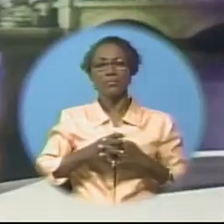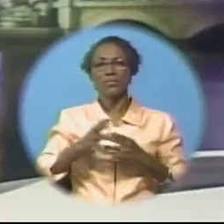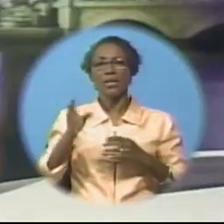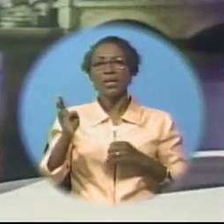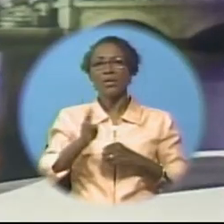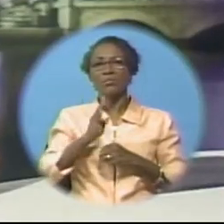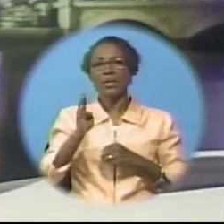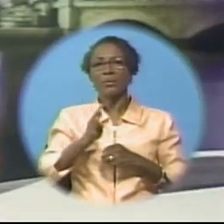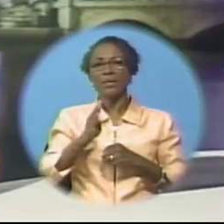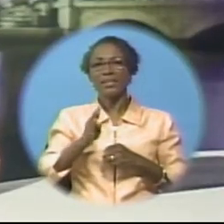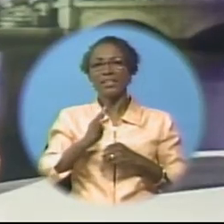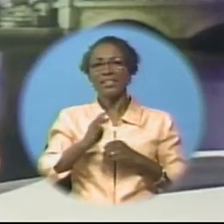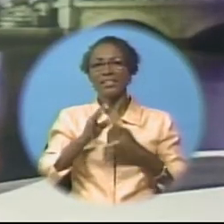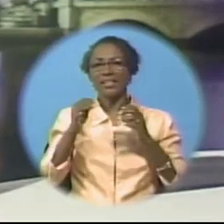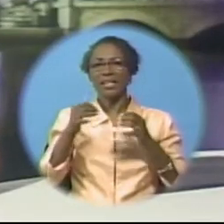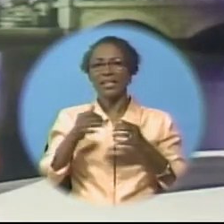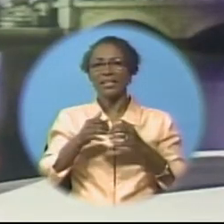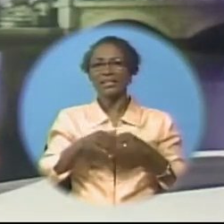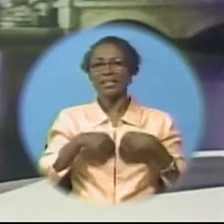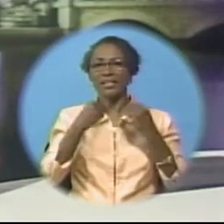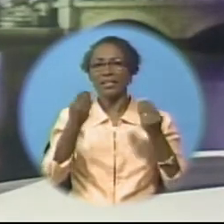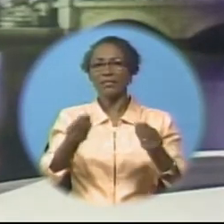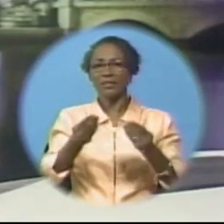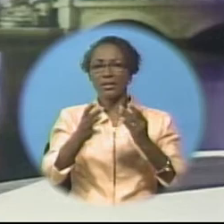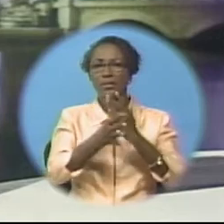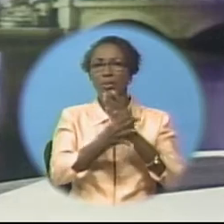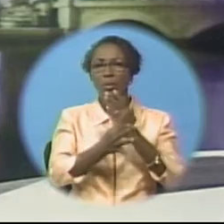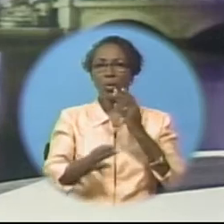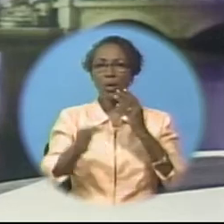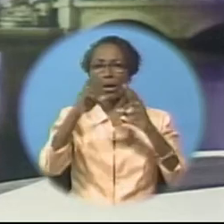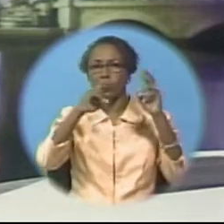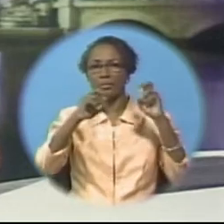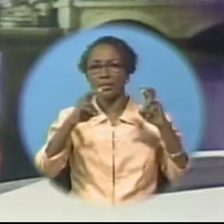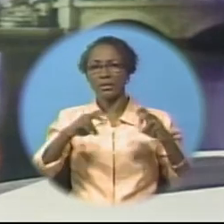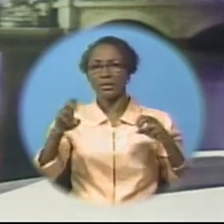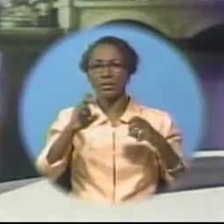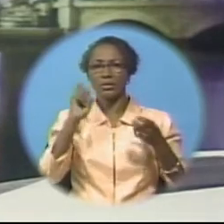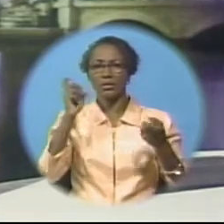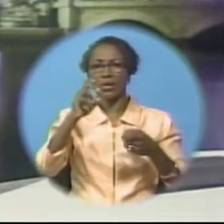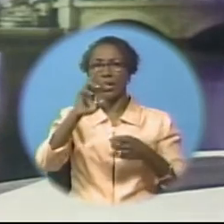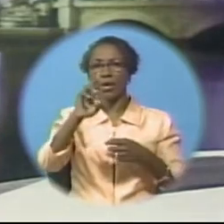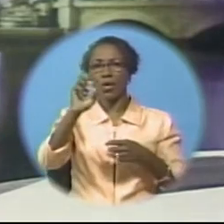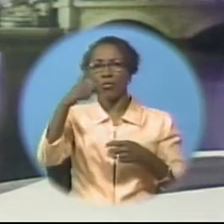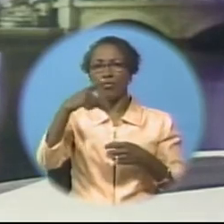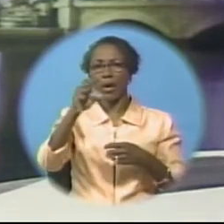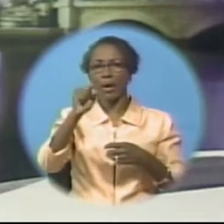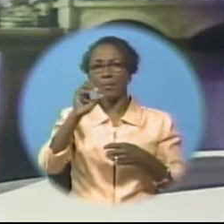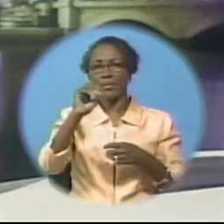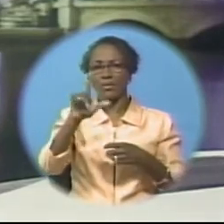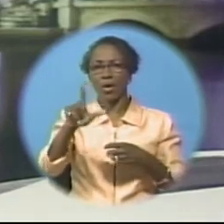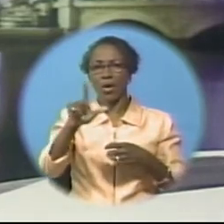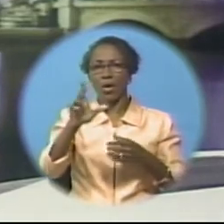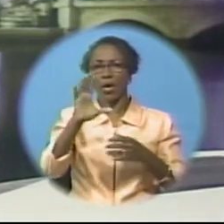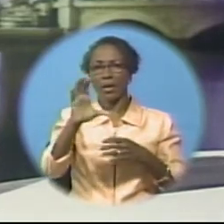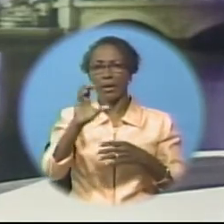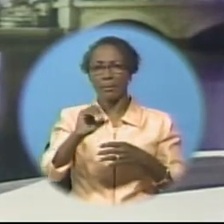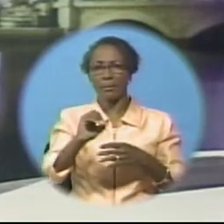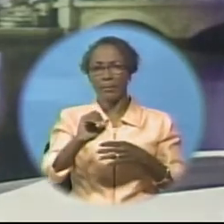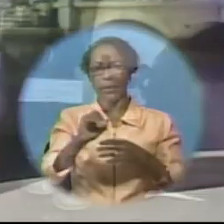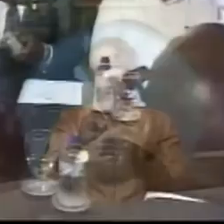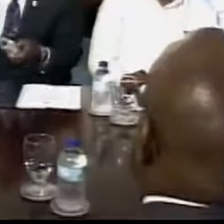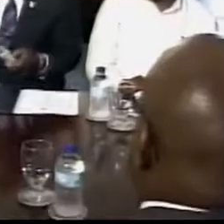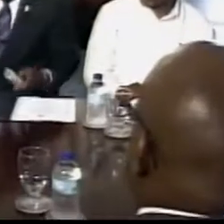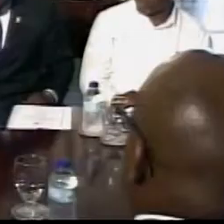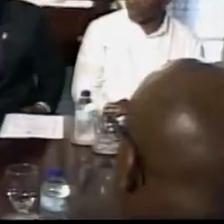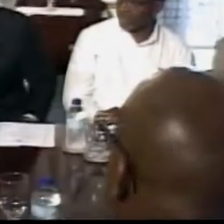Well, Barbados has officially awarded its latest oil exploration block to Spanish company Repsol SA. In a brief ceremony at Ilara Court